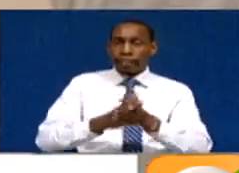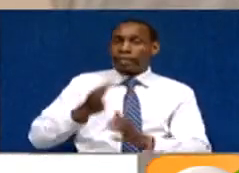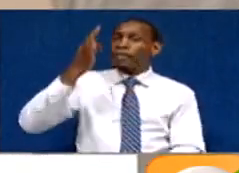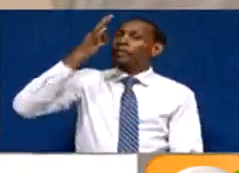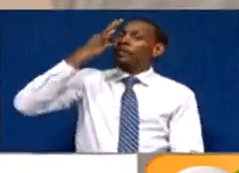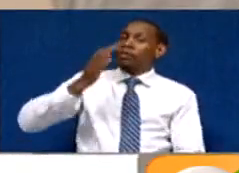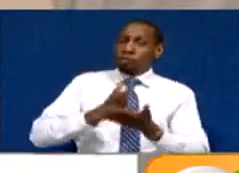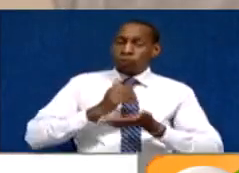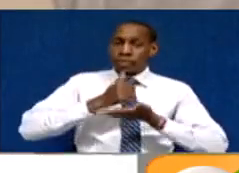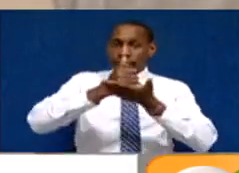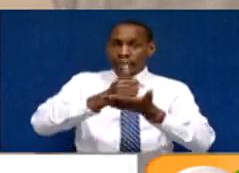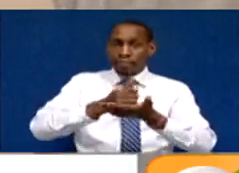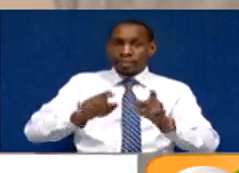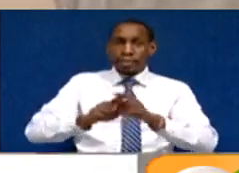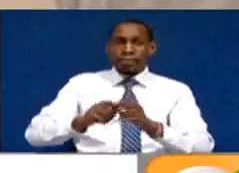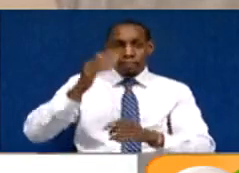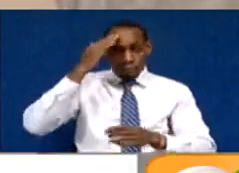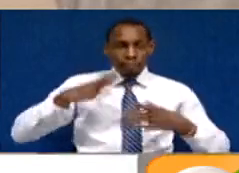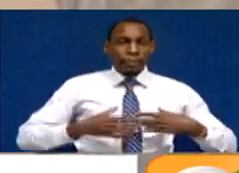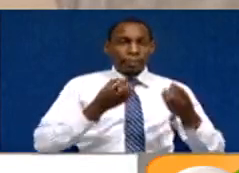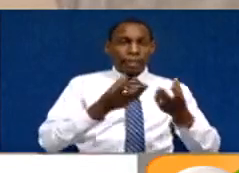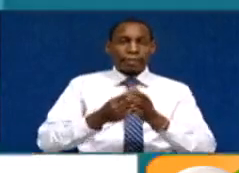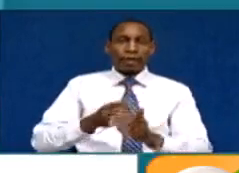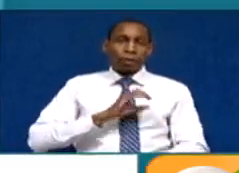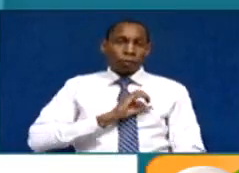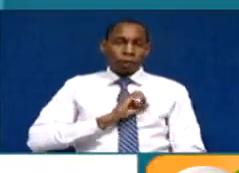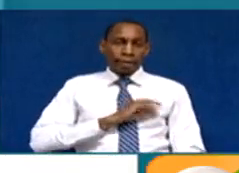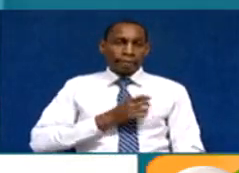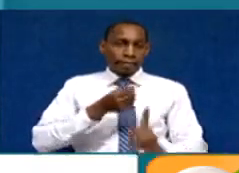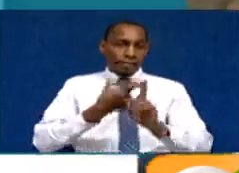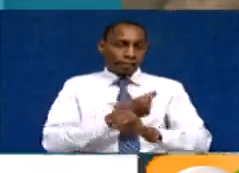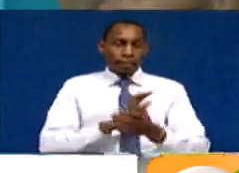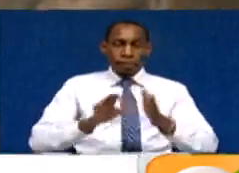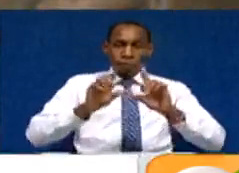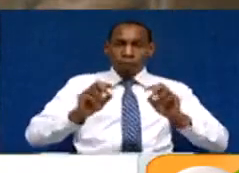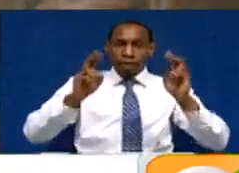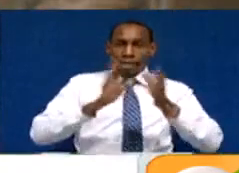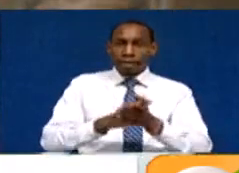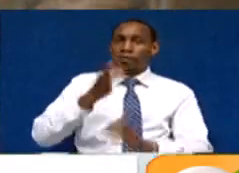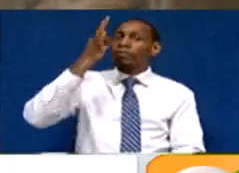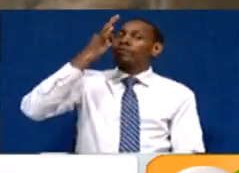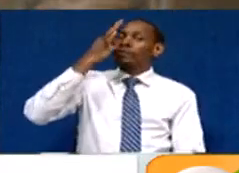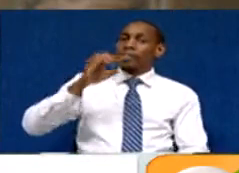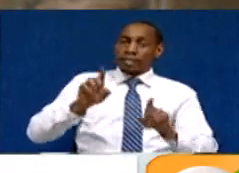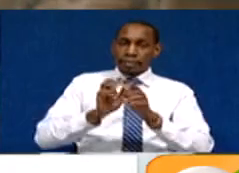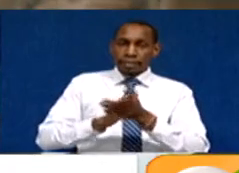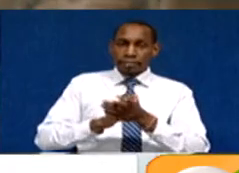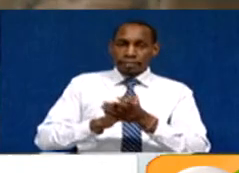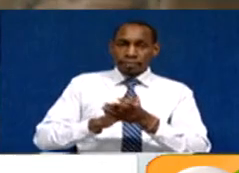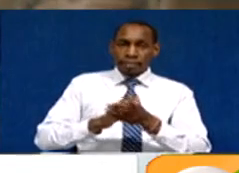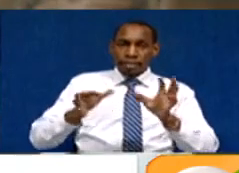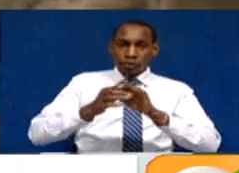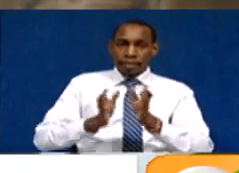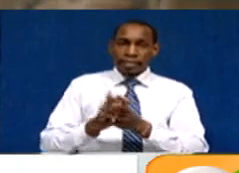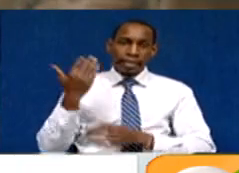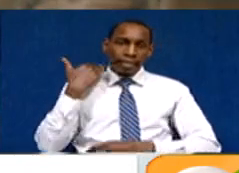nasal vaccines could really help, given that a majority of people fear the needle. He further adds, and I quote, "Nasal sprays will still get into the blood. It